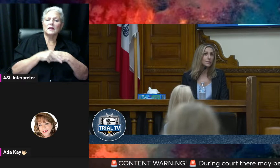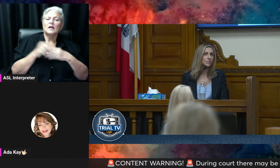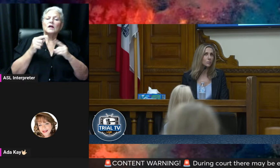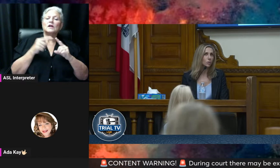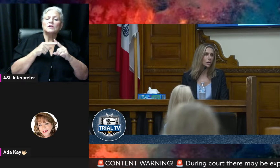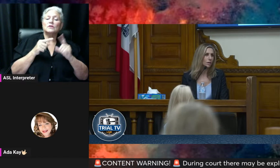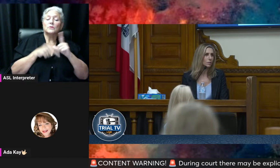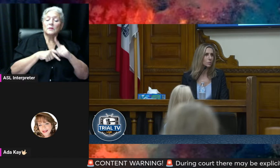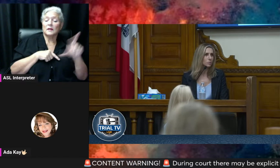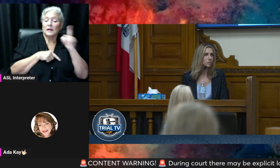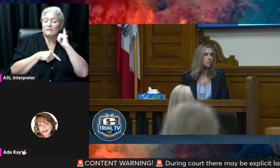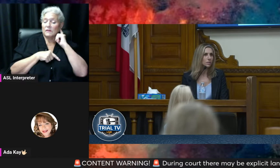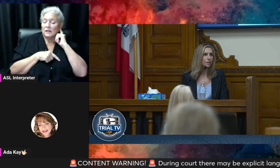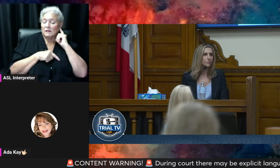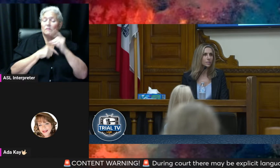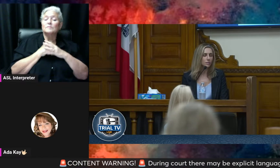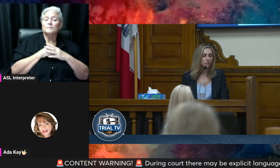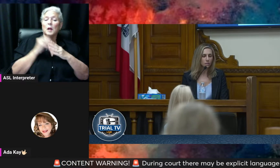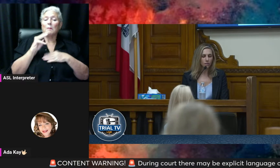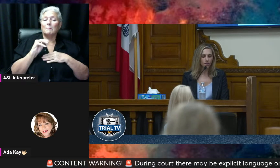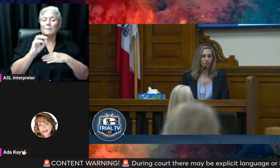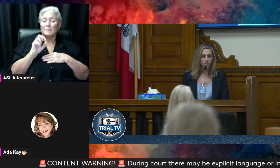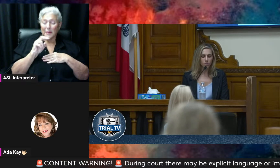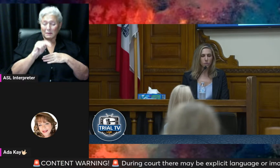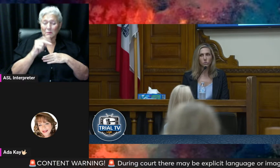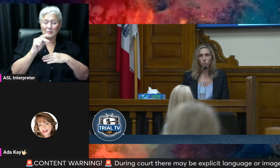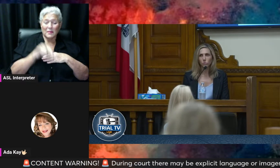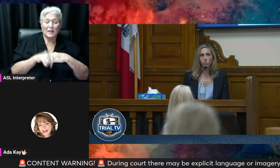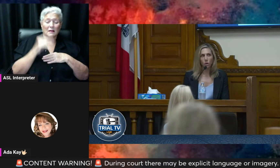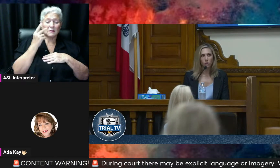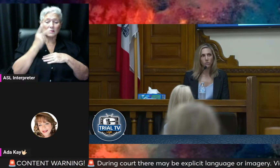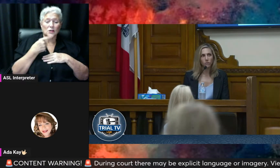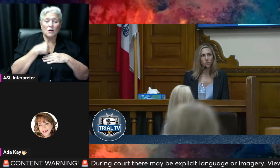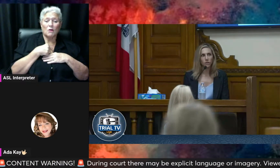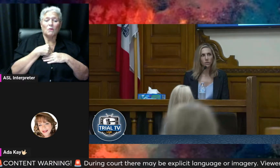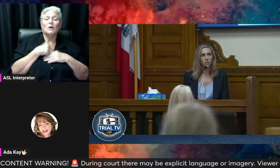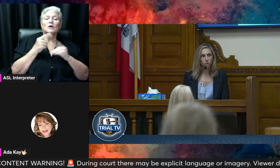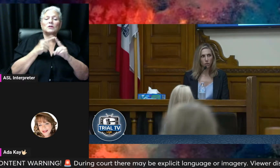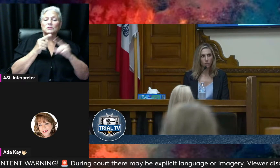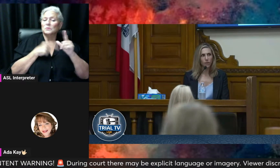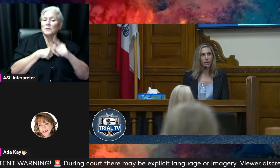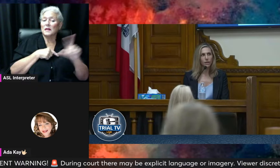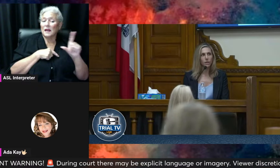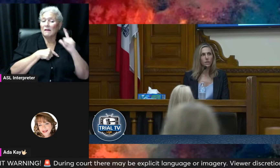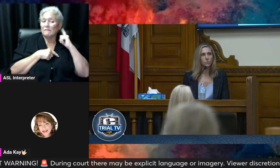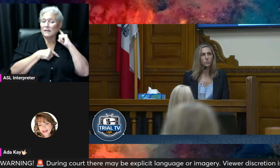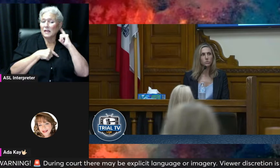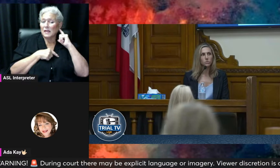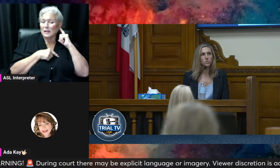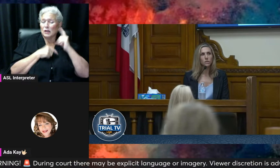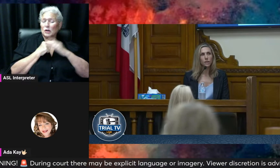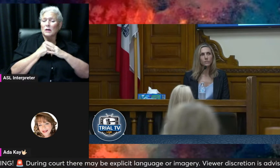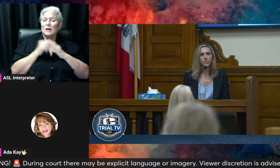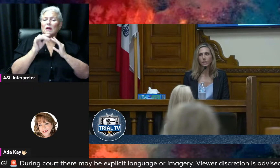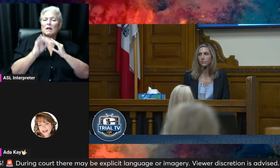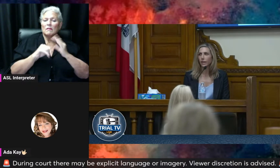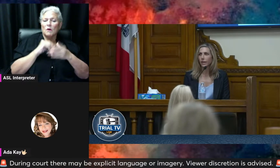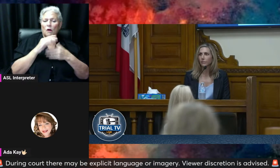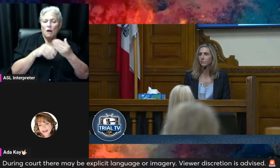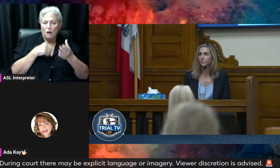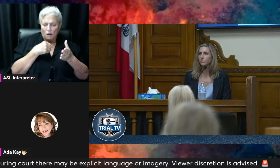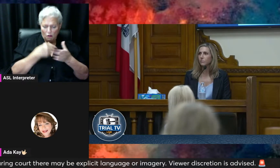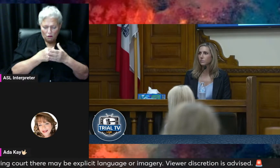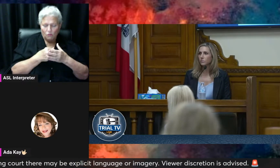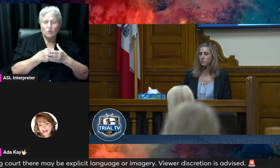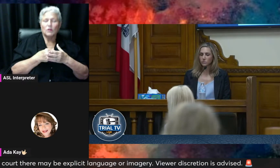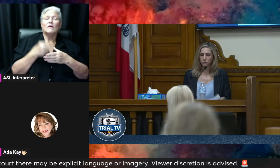but there were at least 4 cutting wounds to the left ear. And so those were all of the chopping and cutting wounds to the left side of